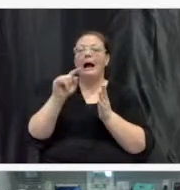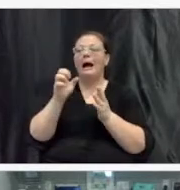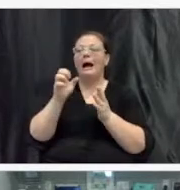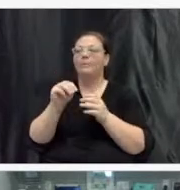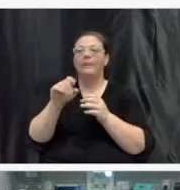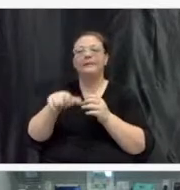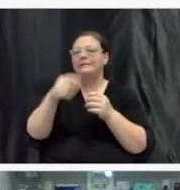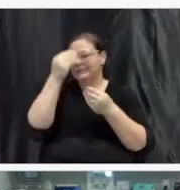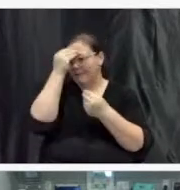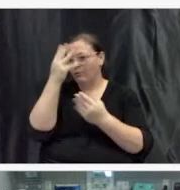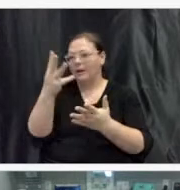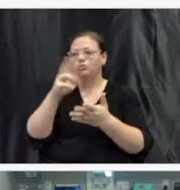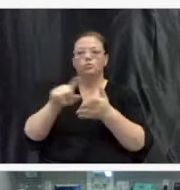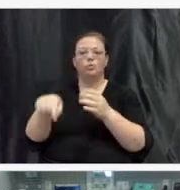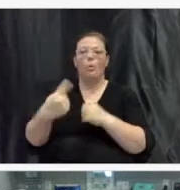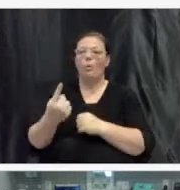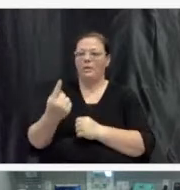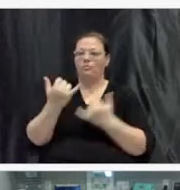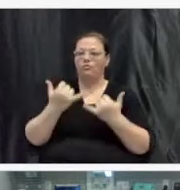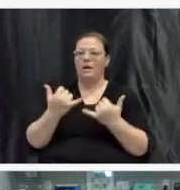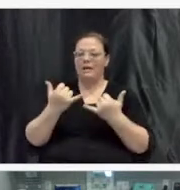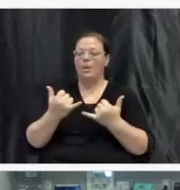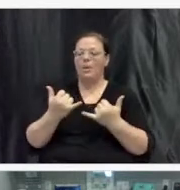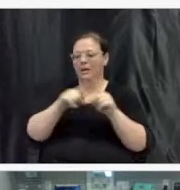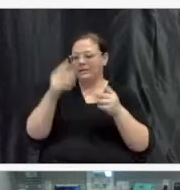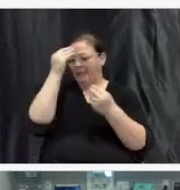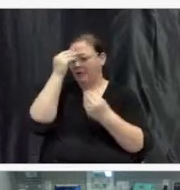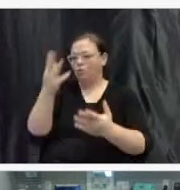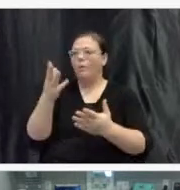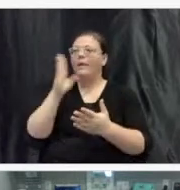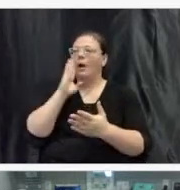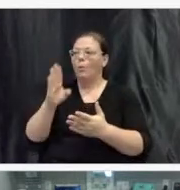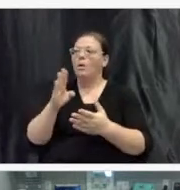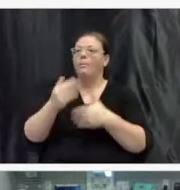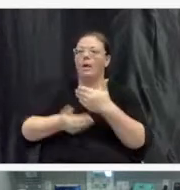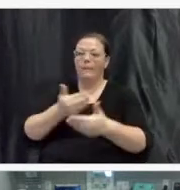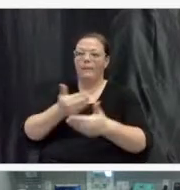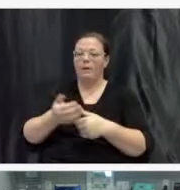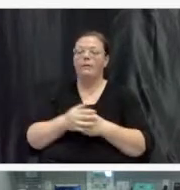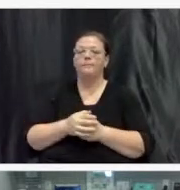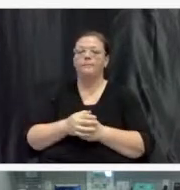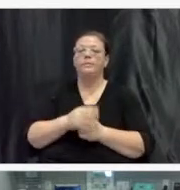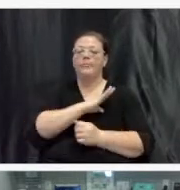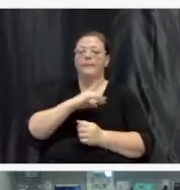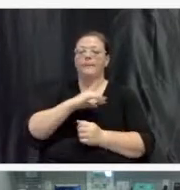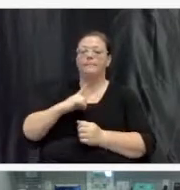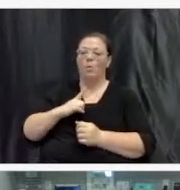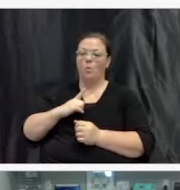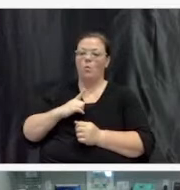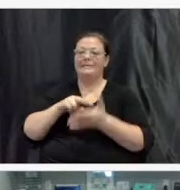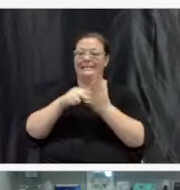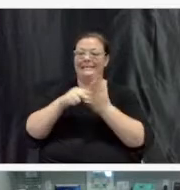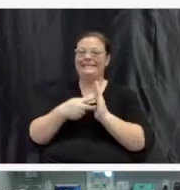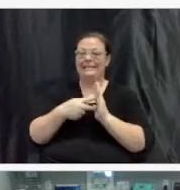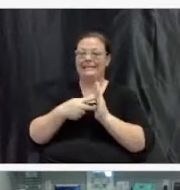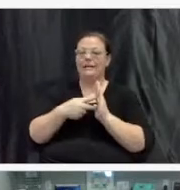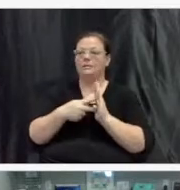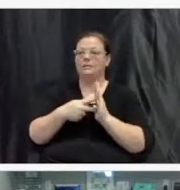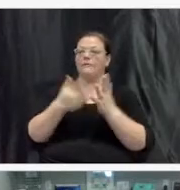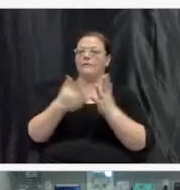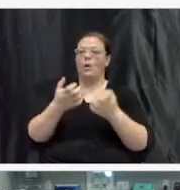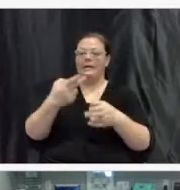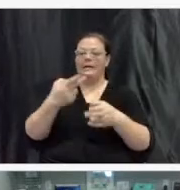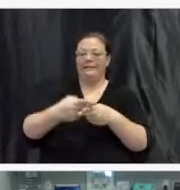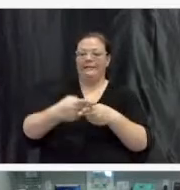an information purposes only at this time to let you know that that is coming through, and the board's intent of wanting the